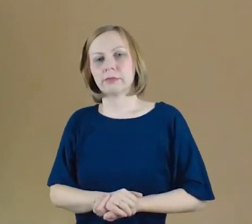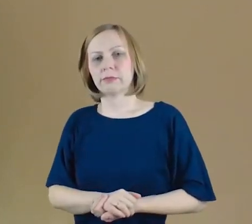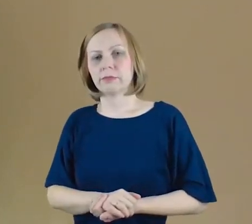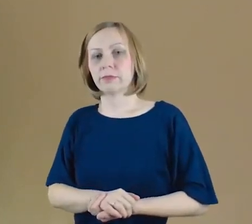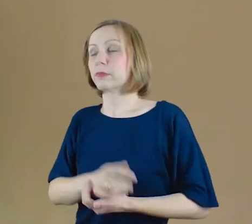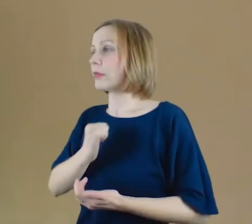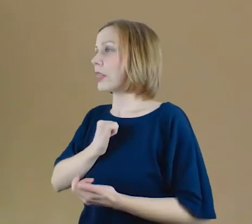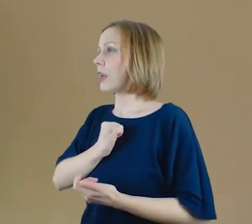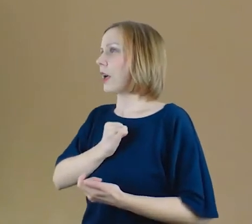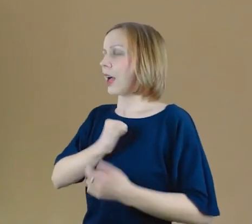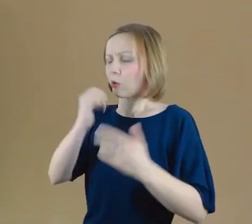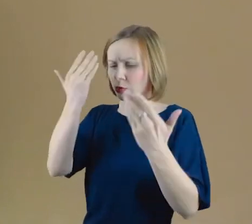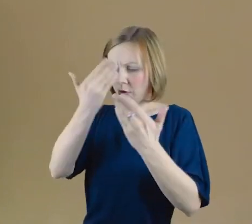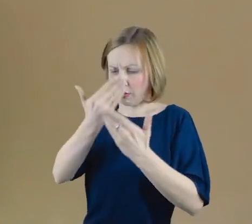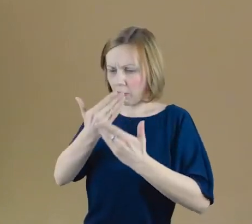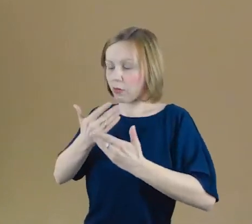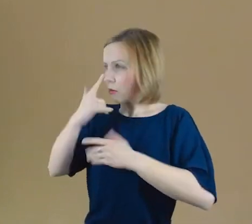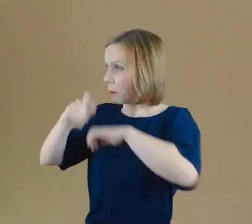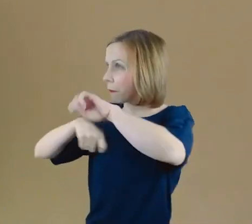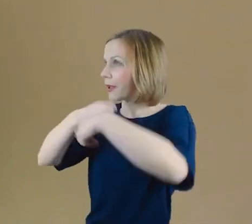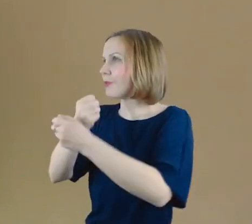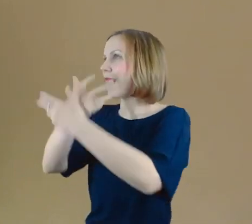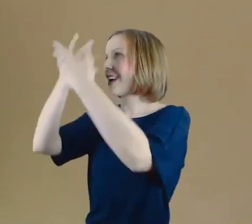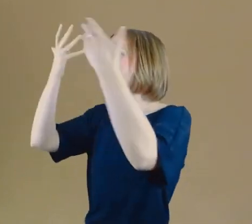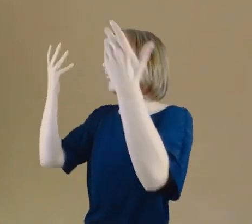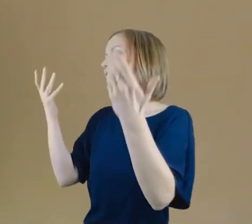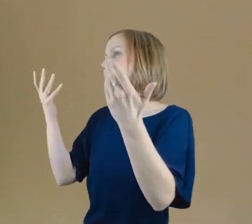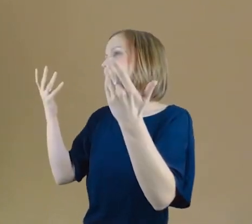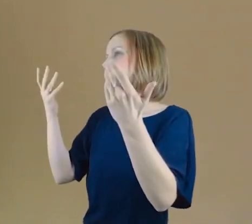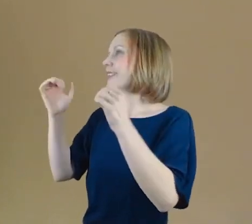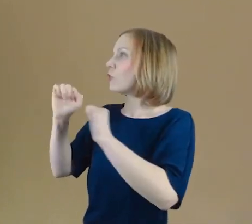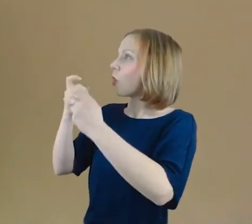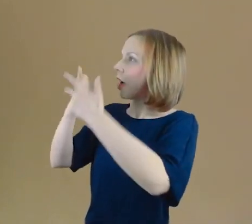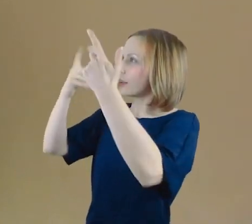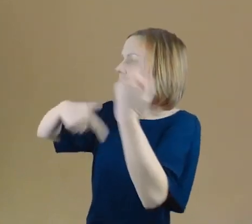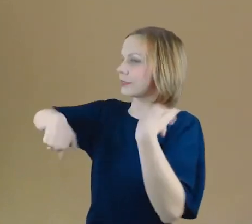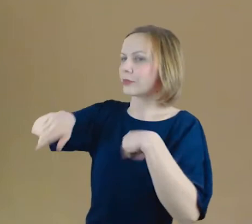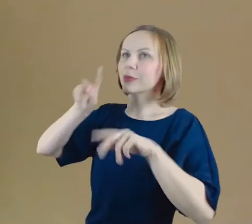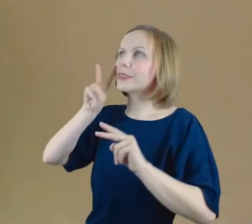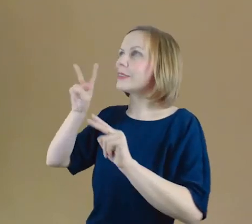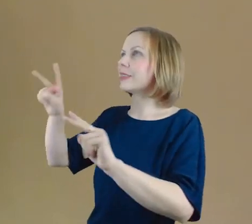You turn our darkness into light. In your light shall we see light.